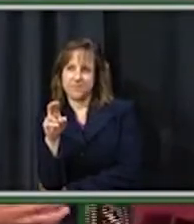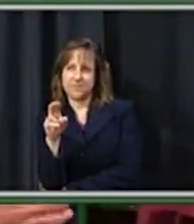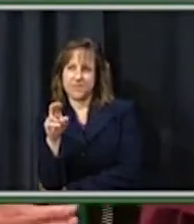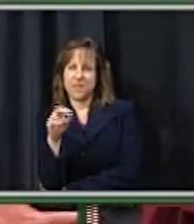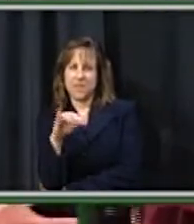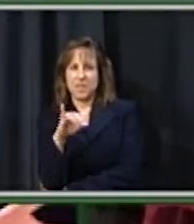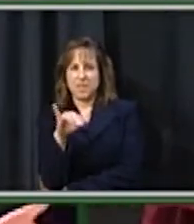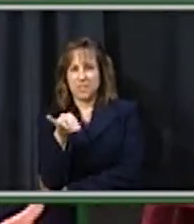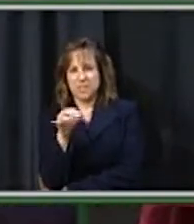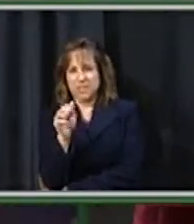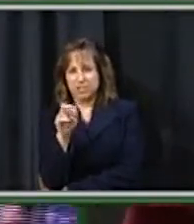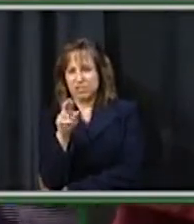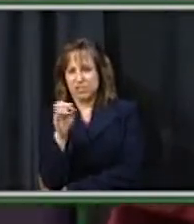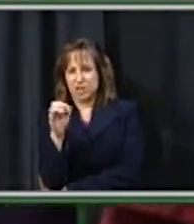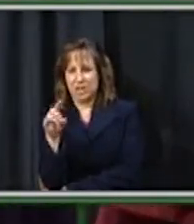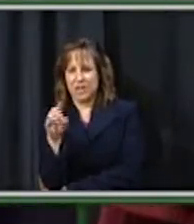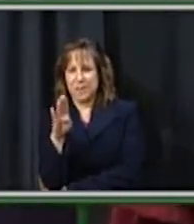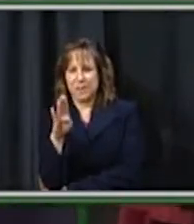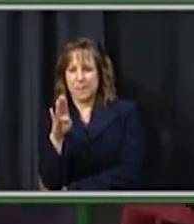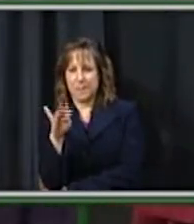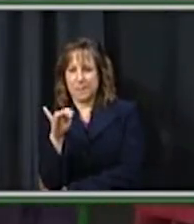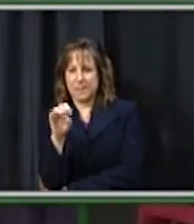Jared Drismala.